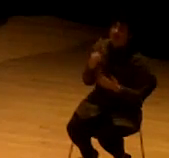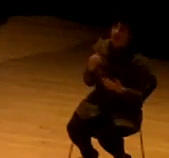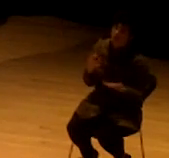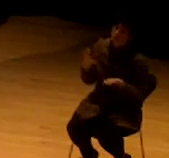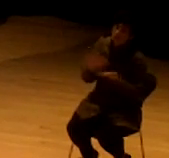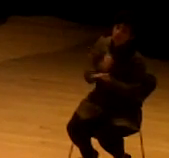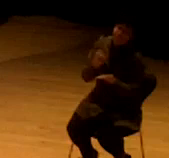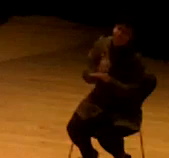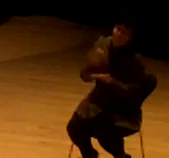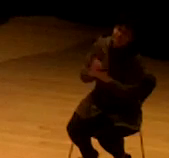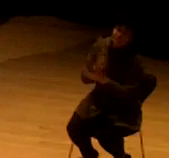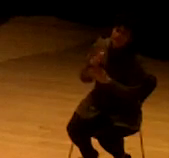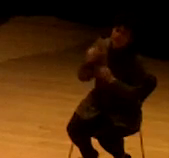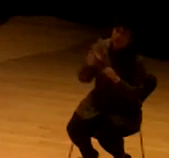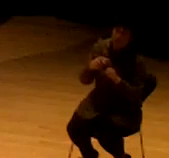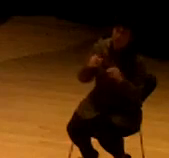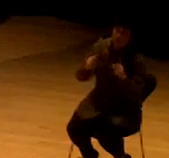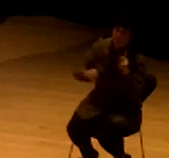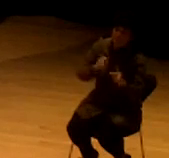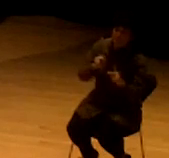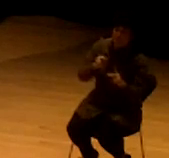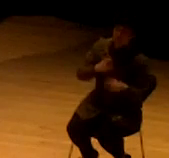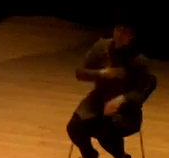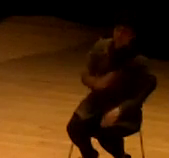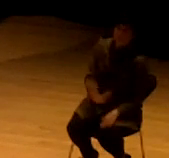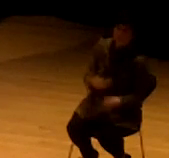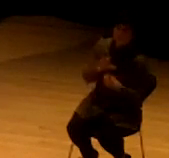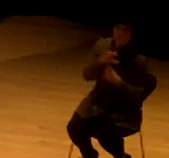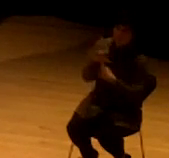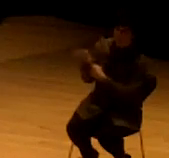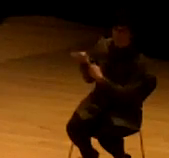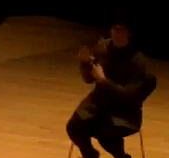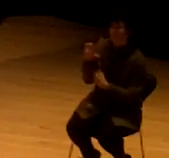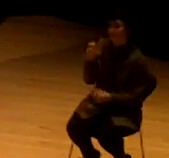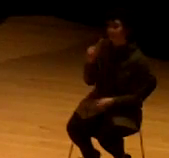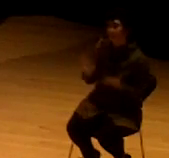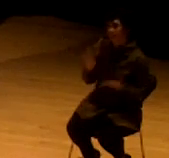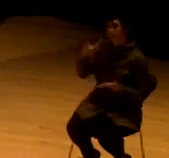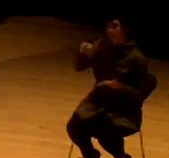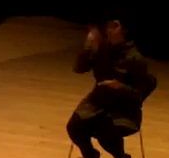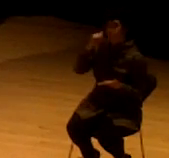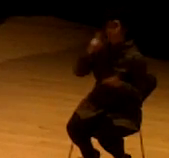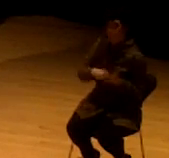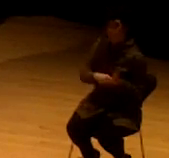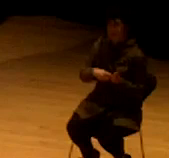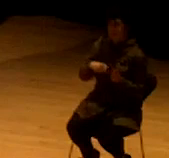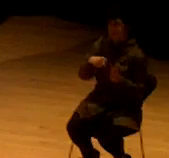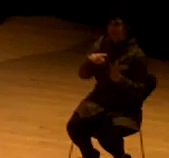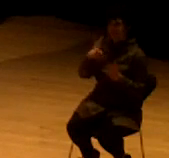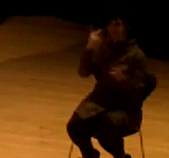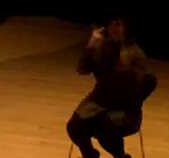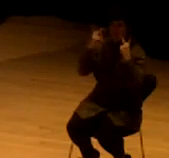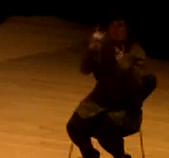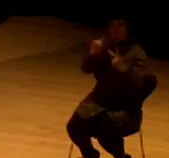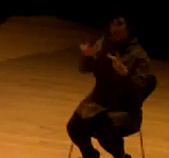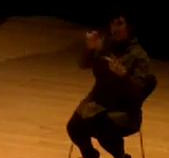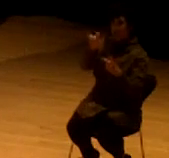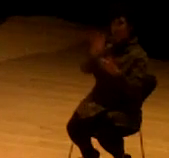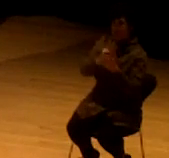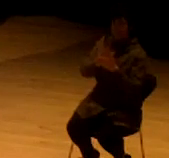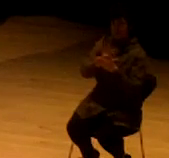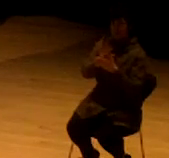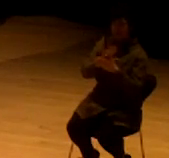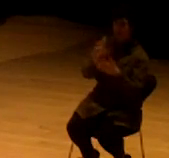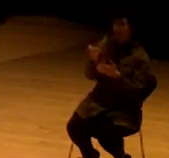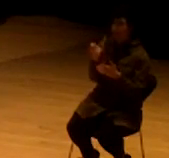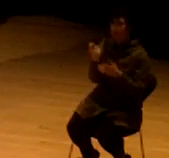could, while they were in rehearsals, and then while the performance toured, and then shooting